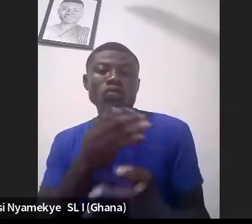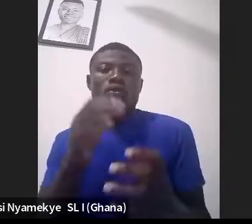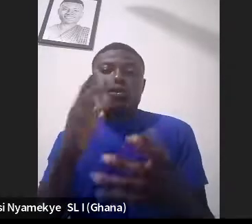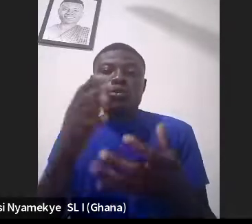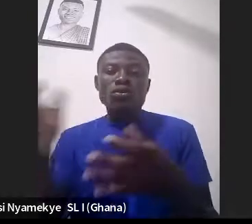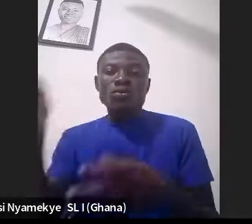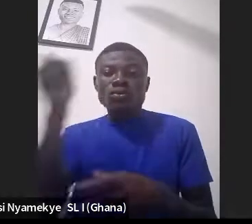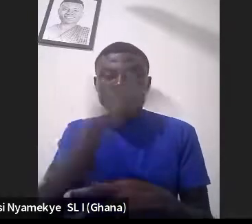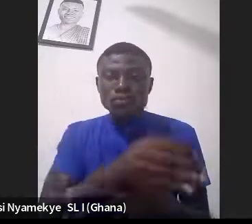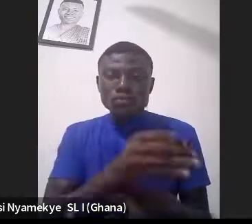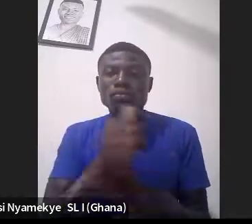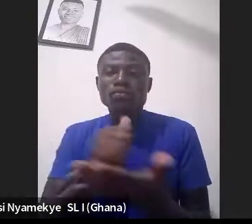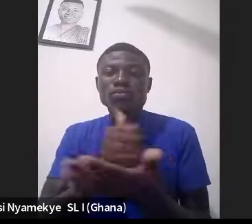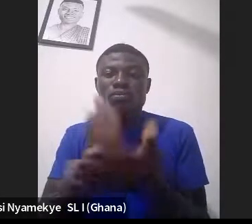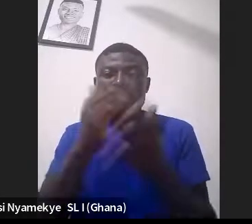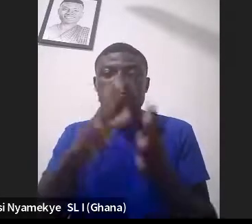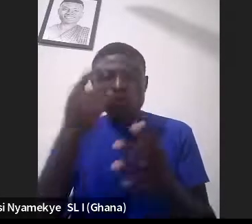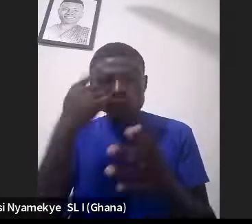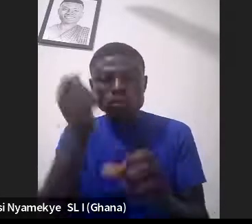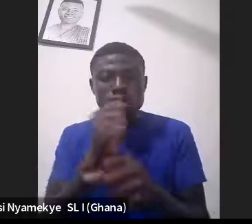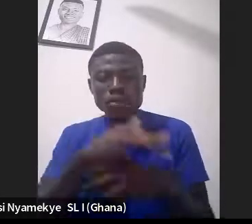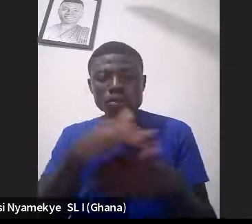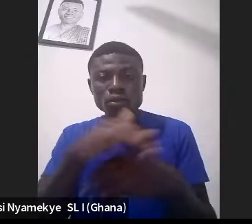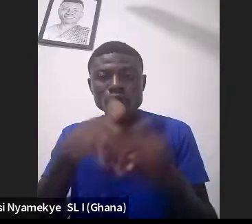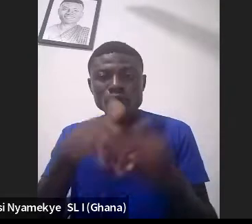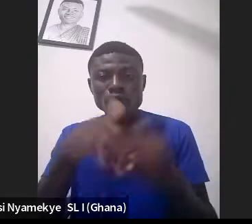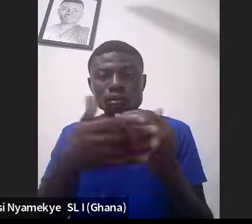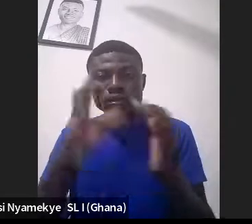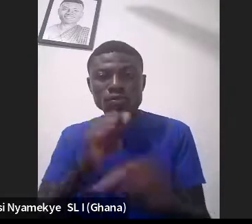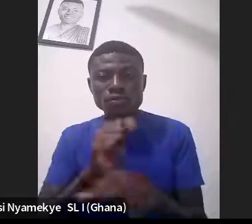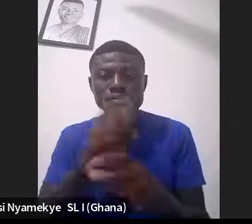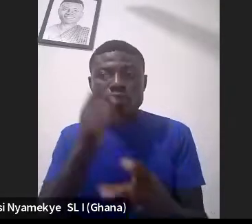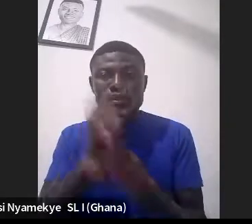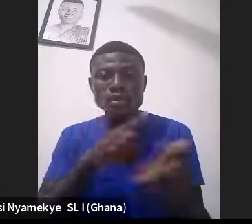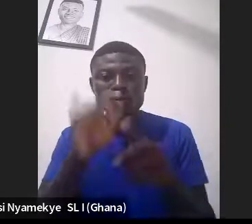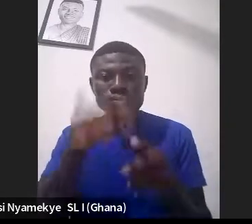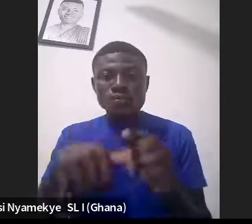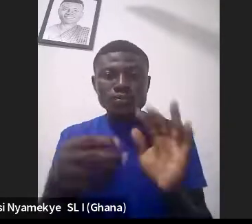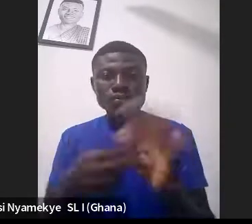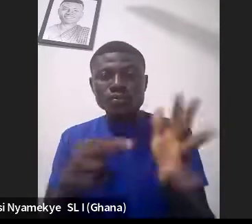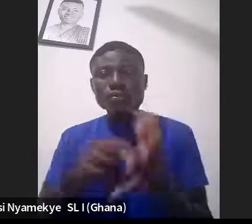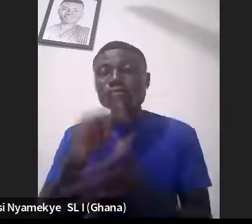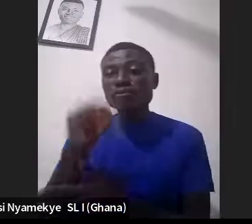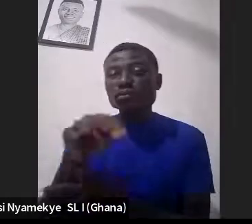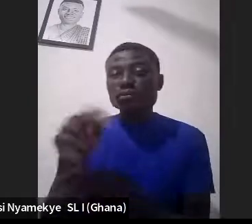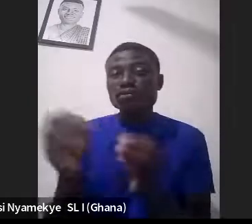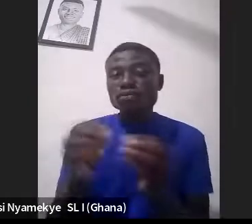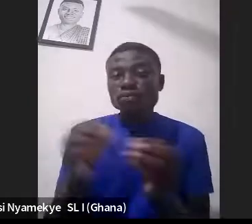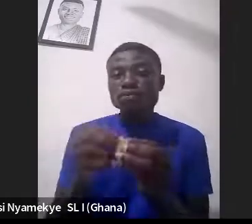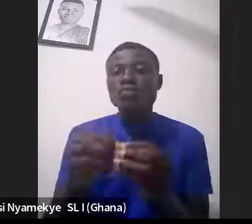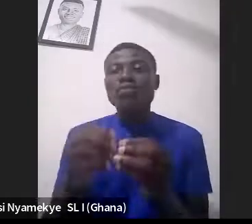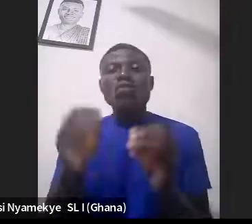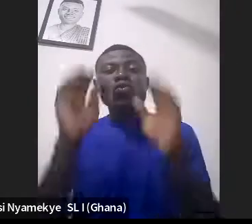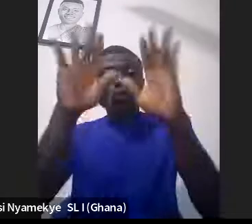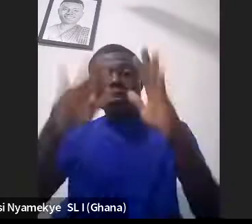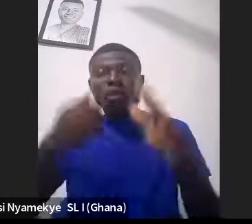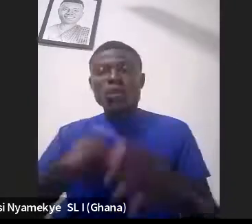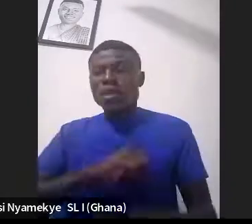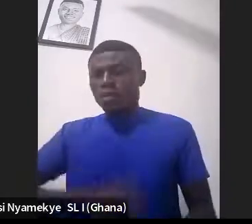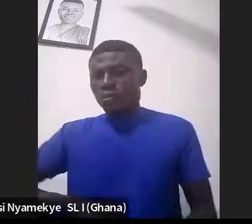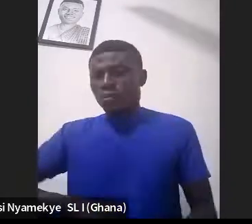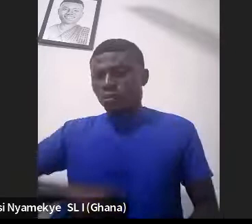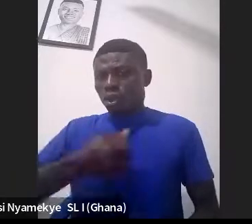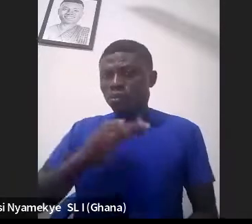for making mosaics. And so he does that. So it's really neat. We're super proud of him, obviously.